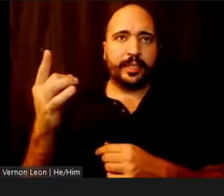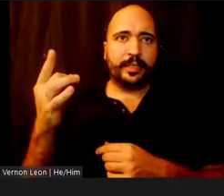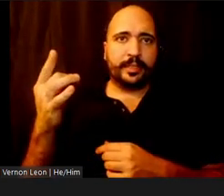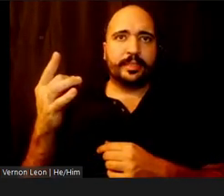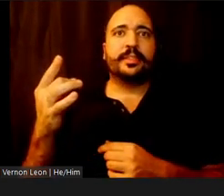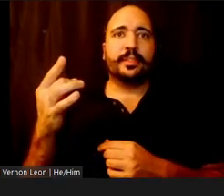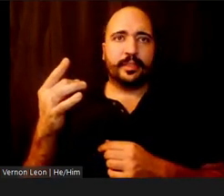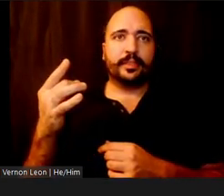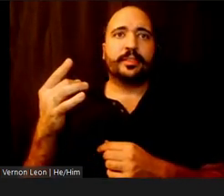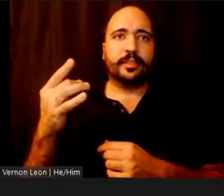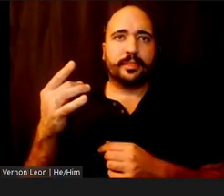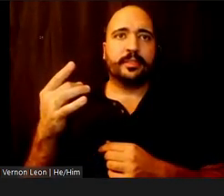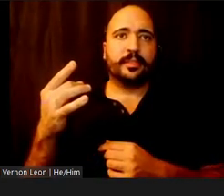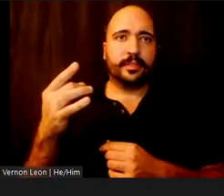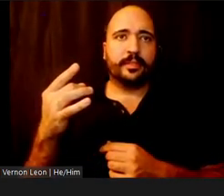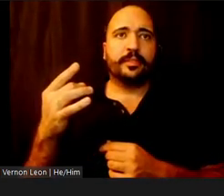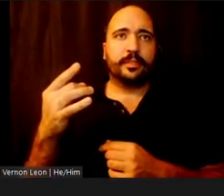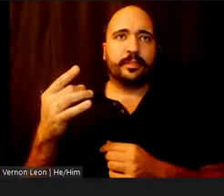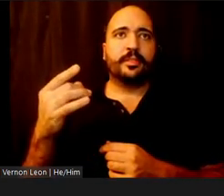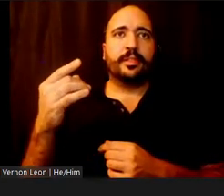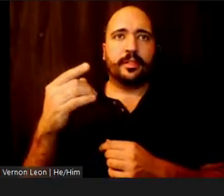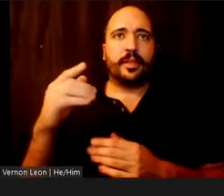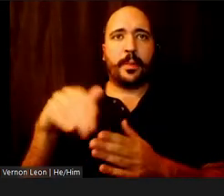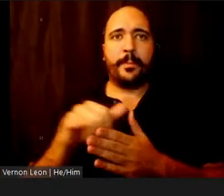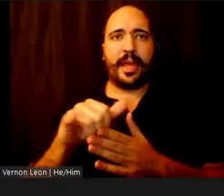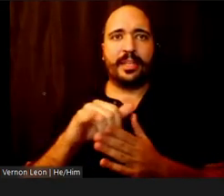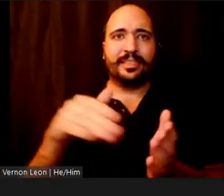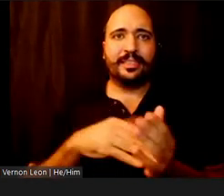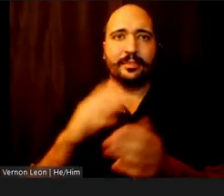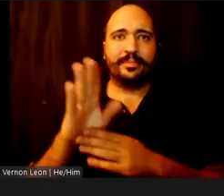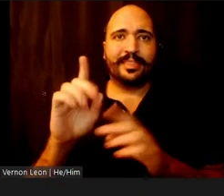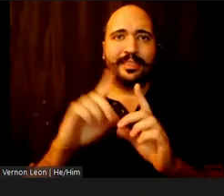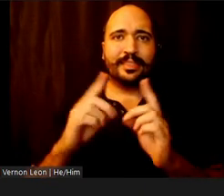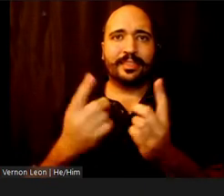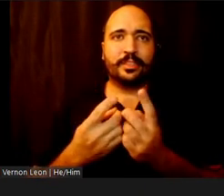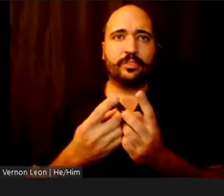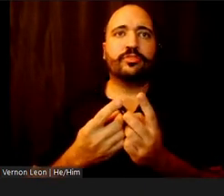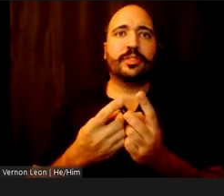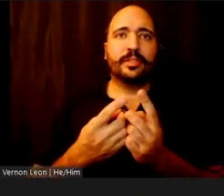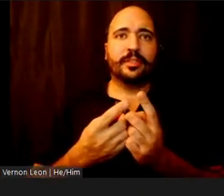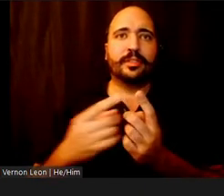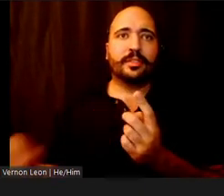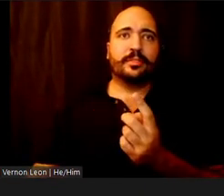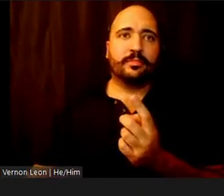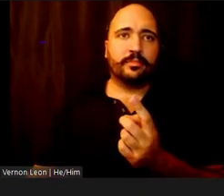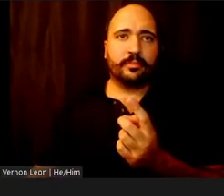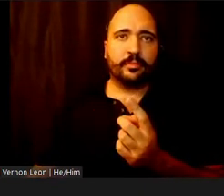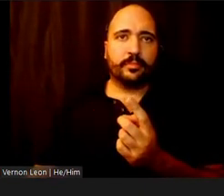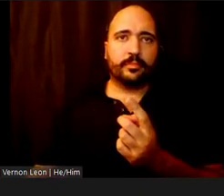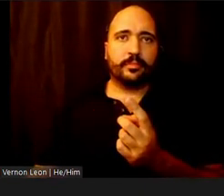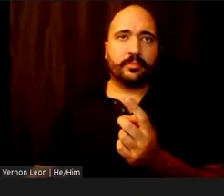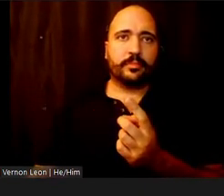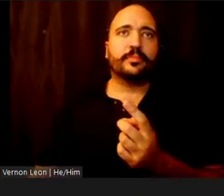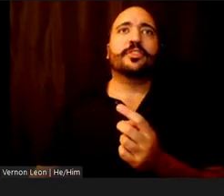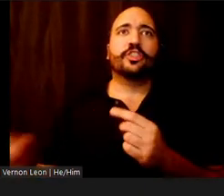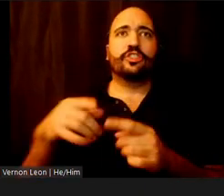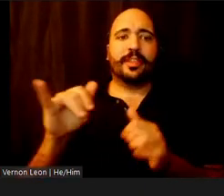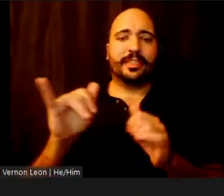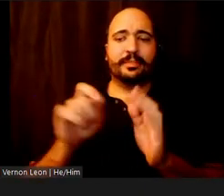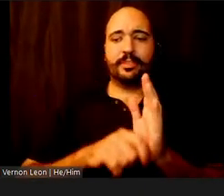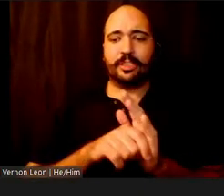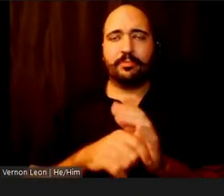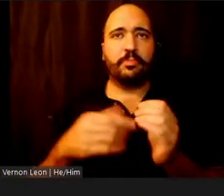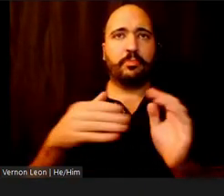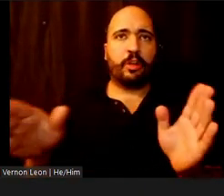decreased by 23% in Manhattan's central business district, or CBD. And during that same period, multiple studies and panels